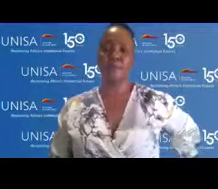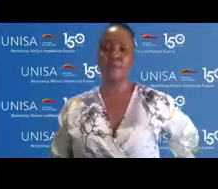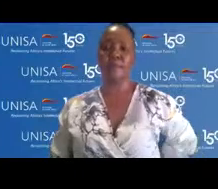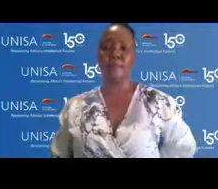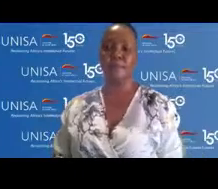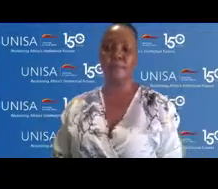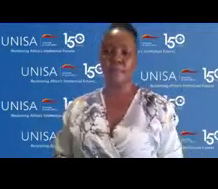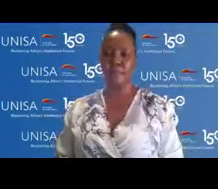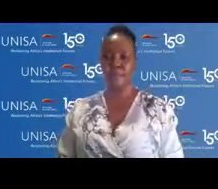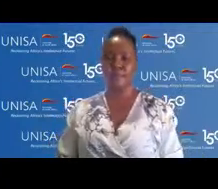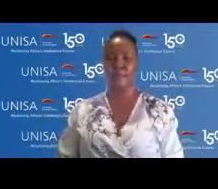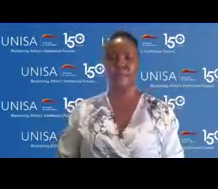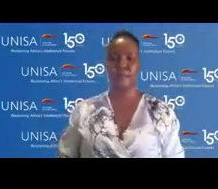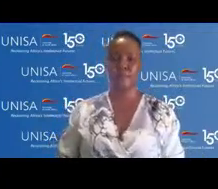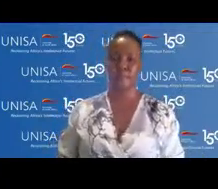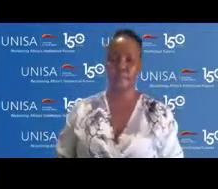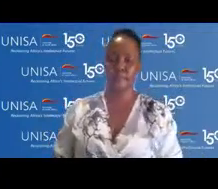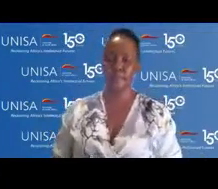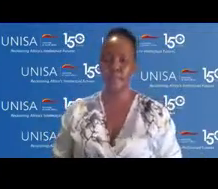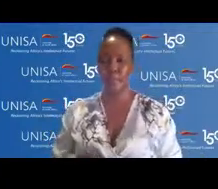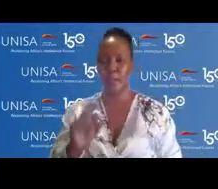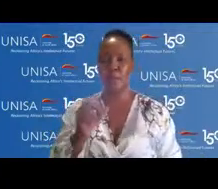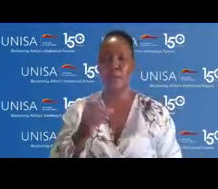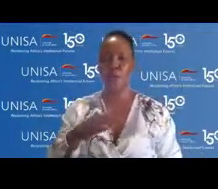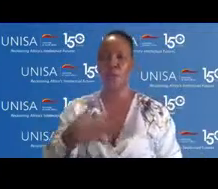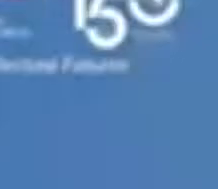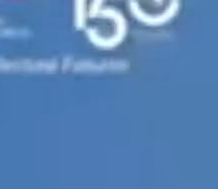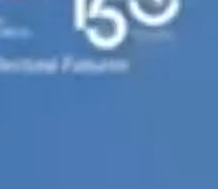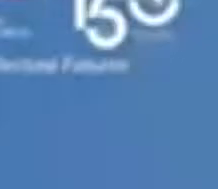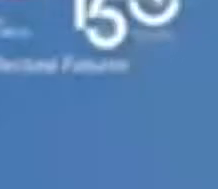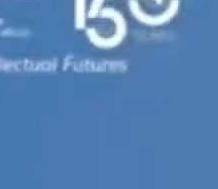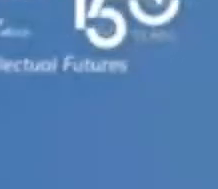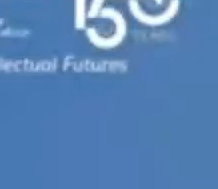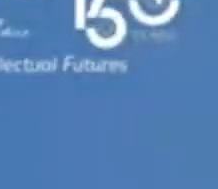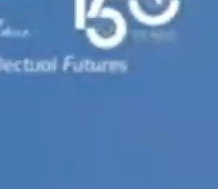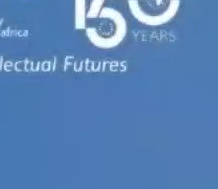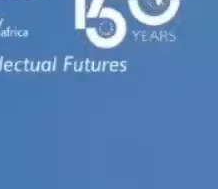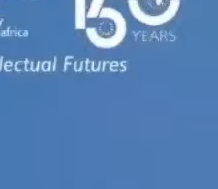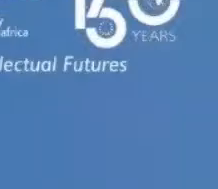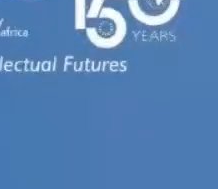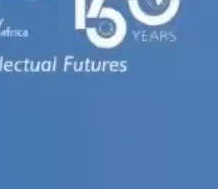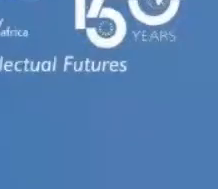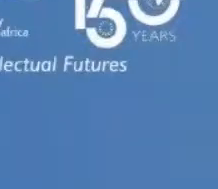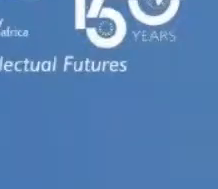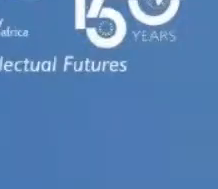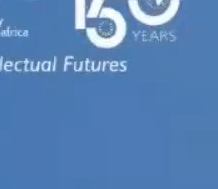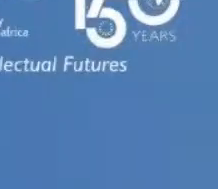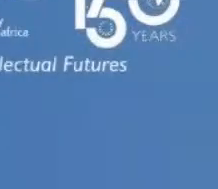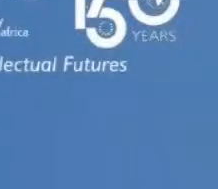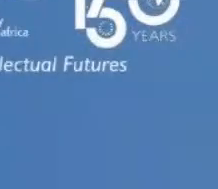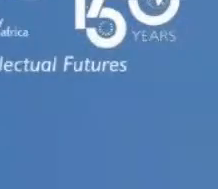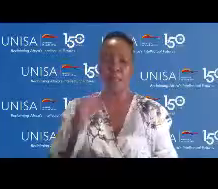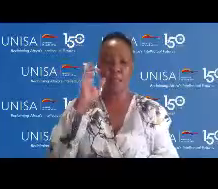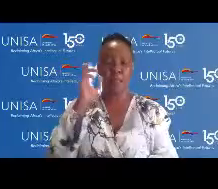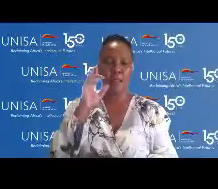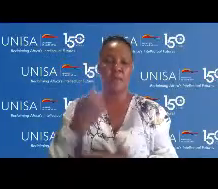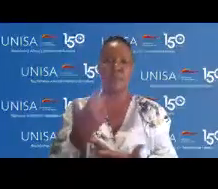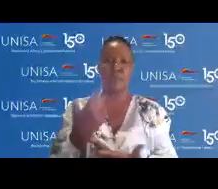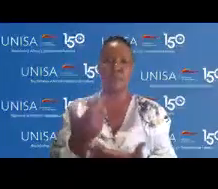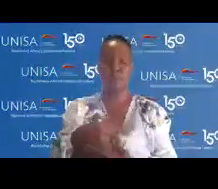back. I just also quickly want to share. Sure, go for it. Sharing my screen quickly. Remember, for the iPhone